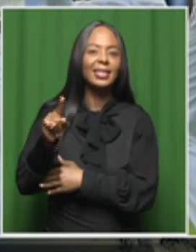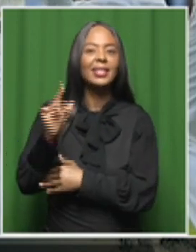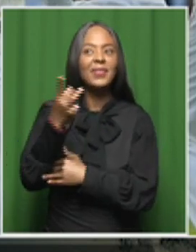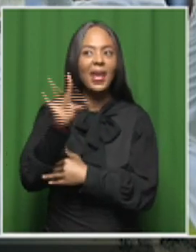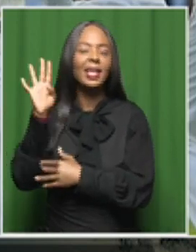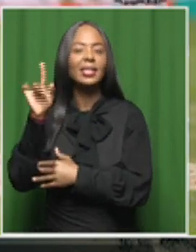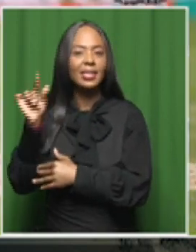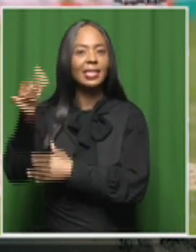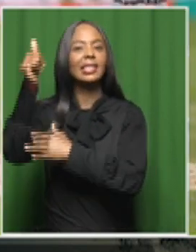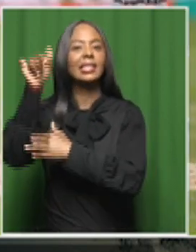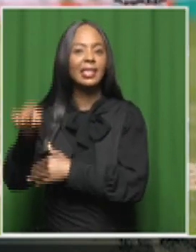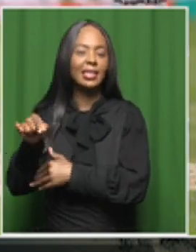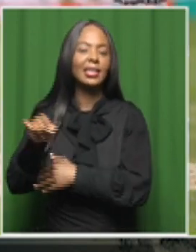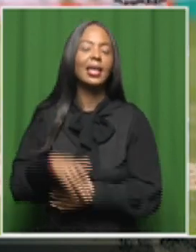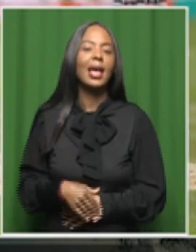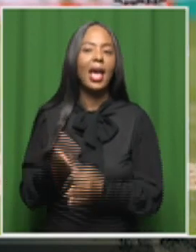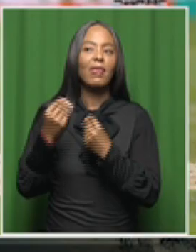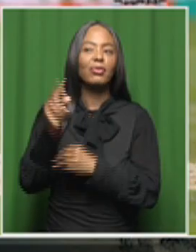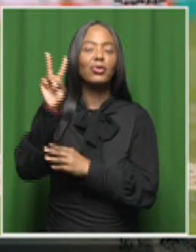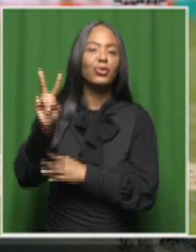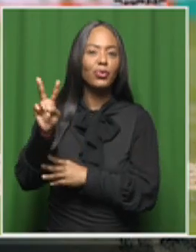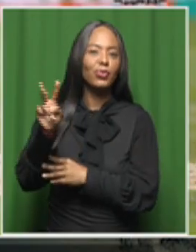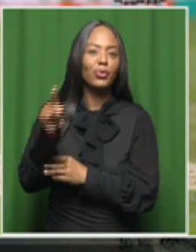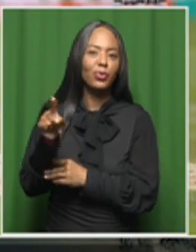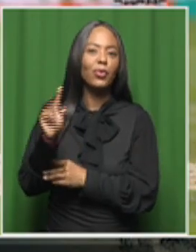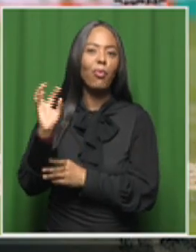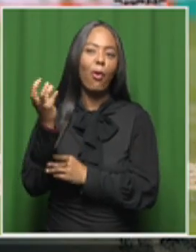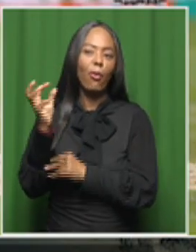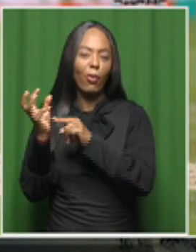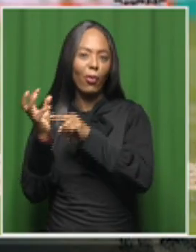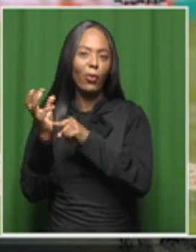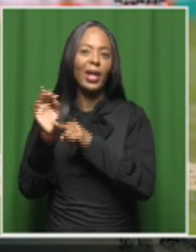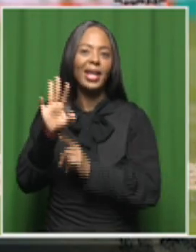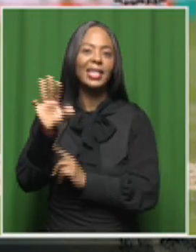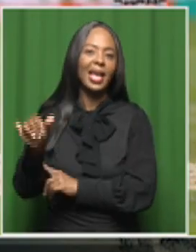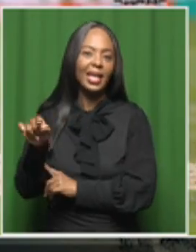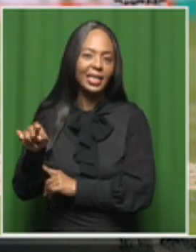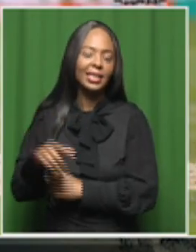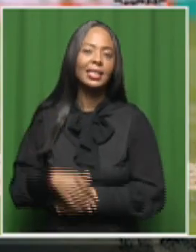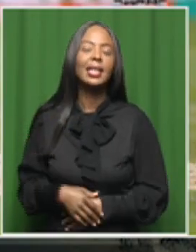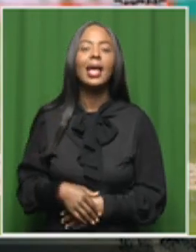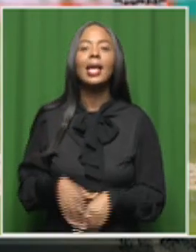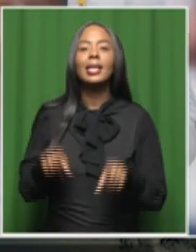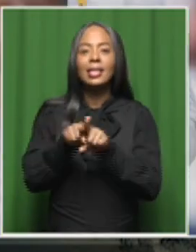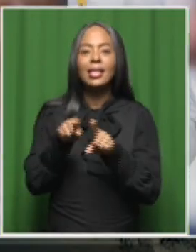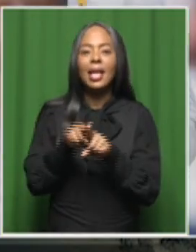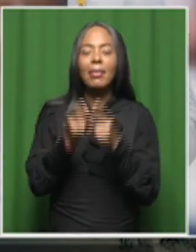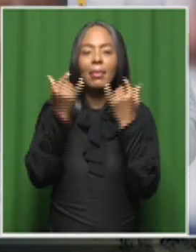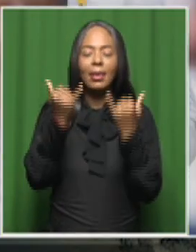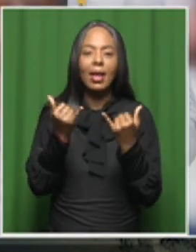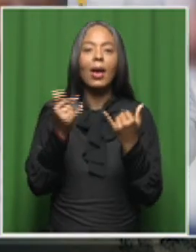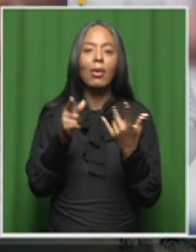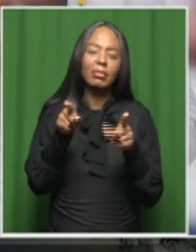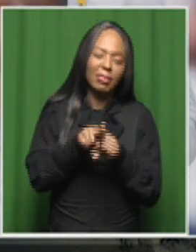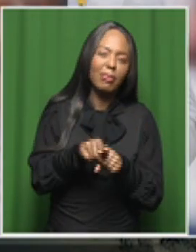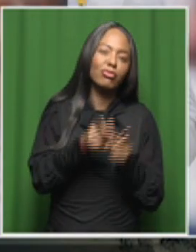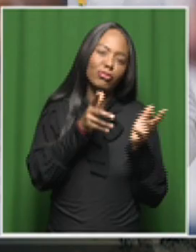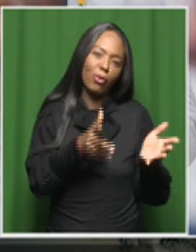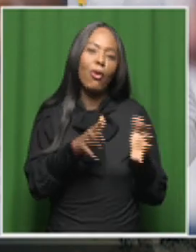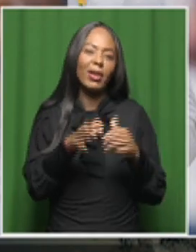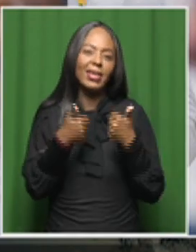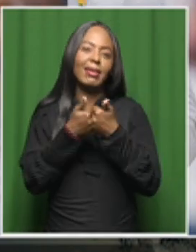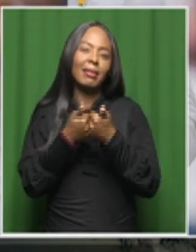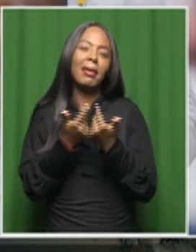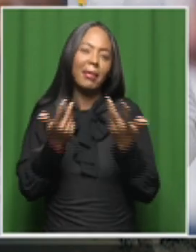for 96, and then we rolled them cheaply in order to win that Test match. And it has a similar sort of feel to this particular Test match. So, like I